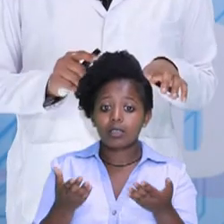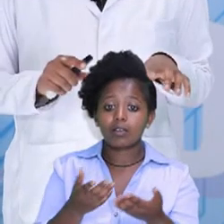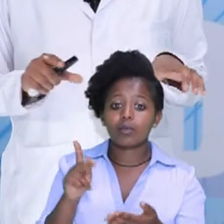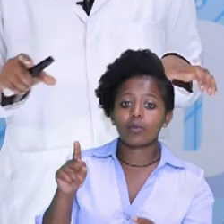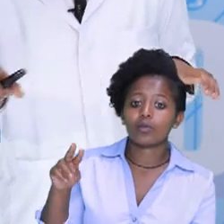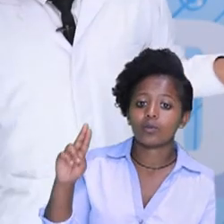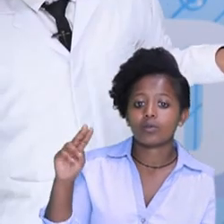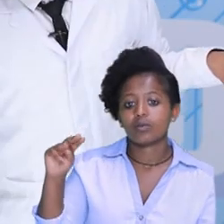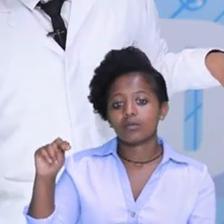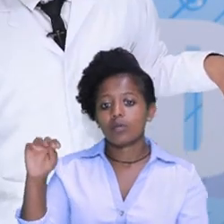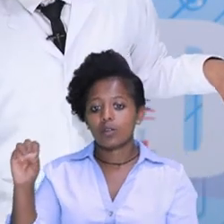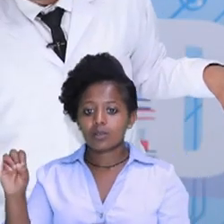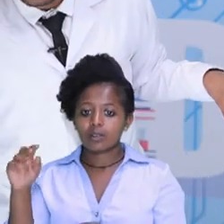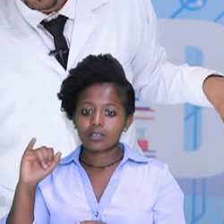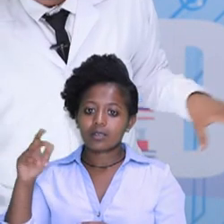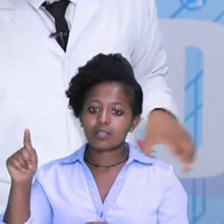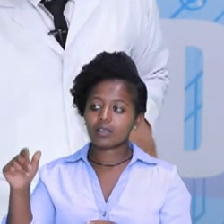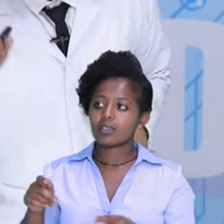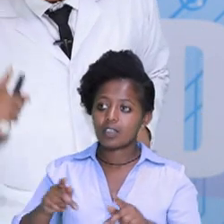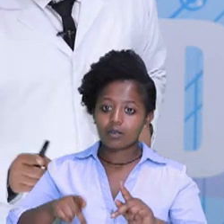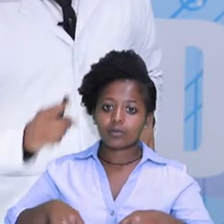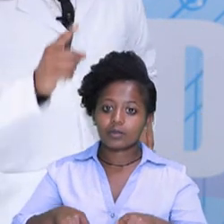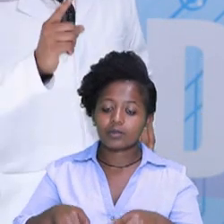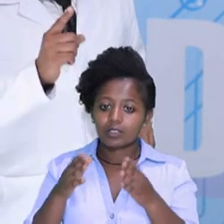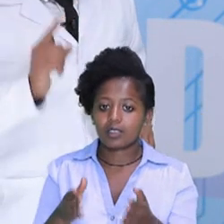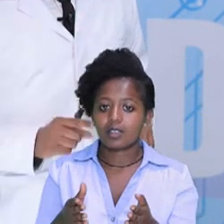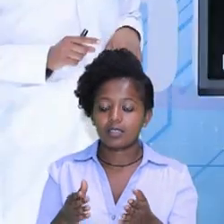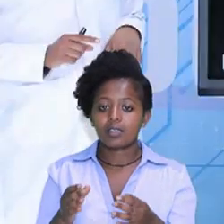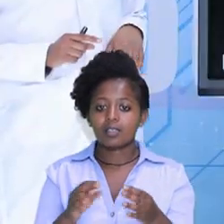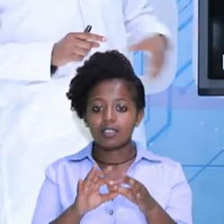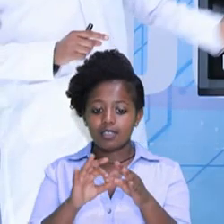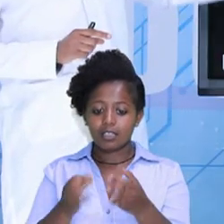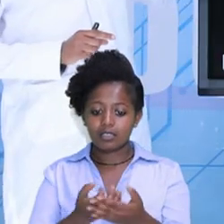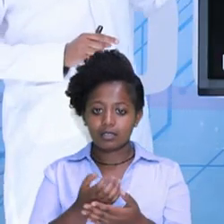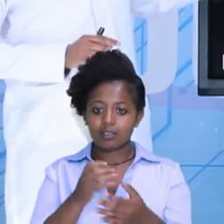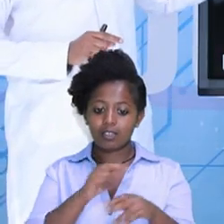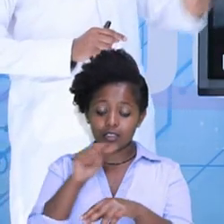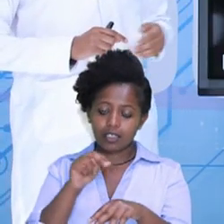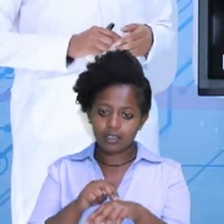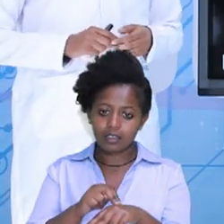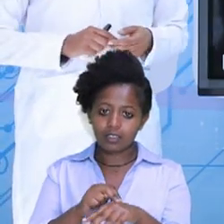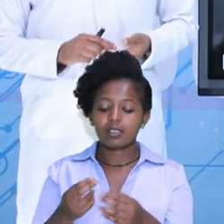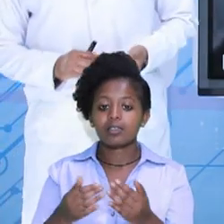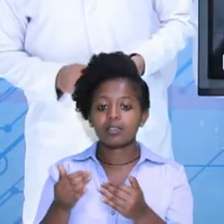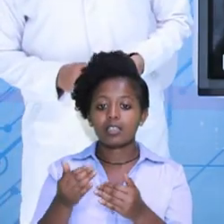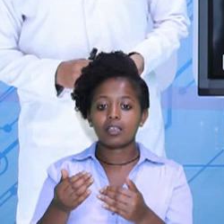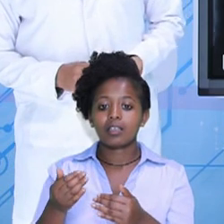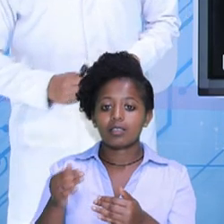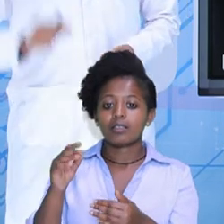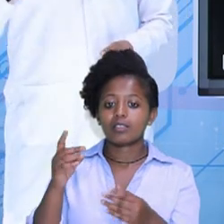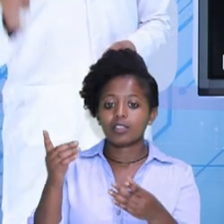a bourgeois nationalist. Kuomintang was bourgeois nationalist. The head of Kuomintang